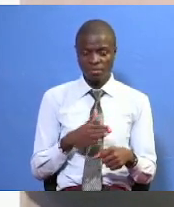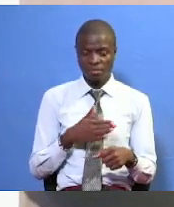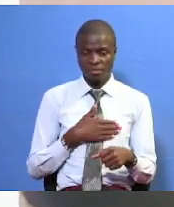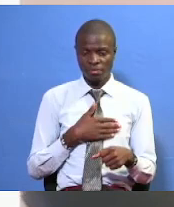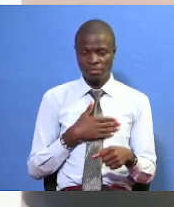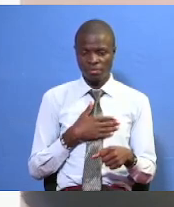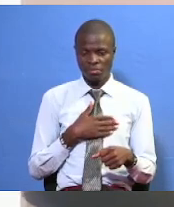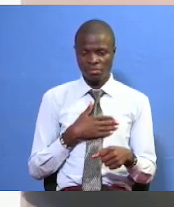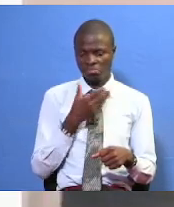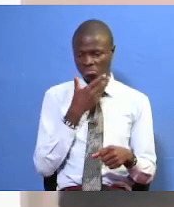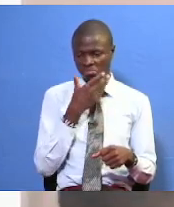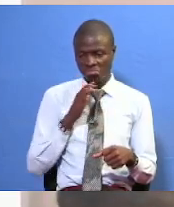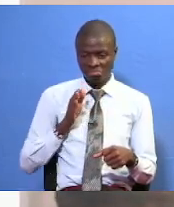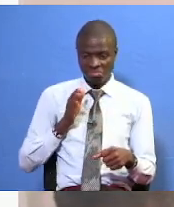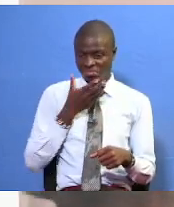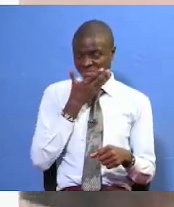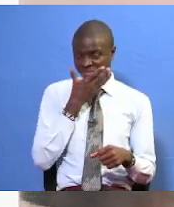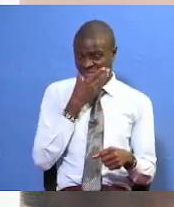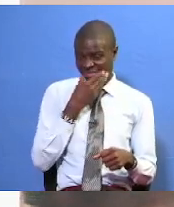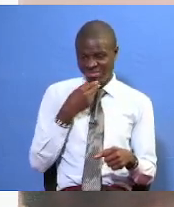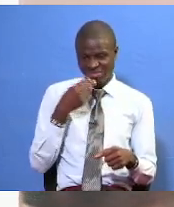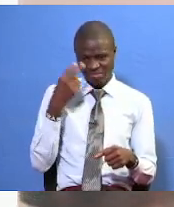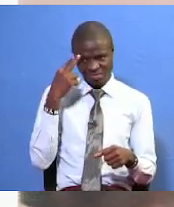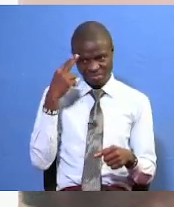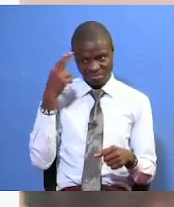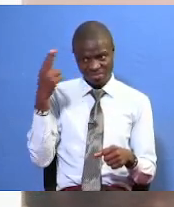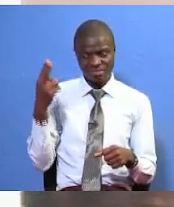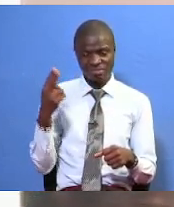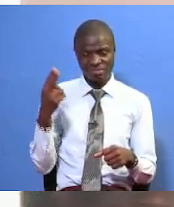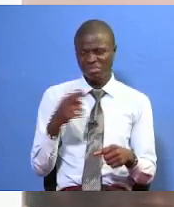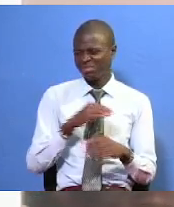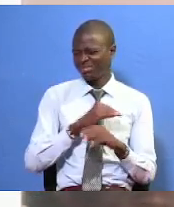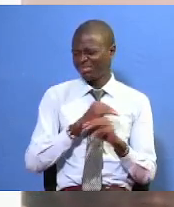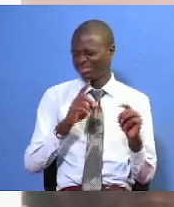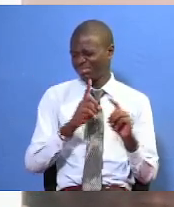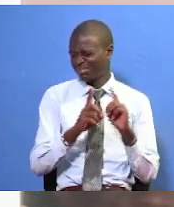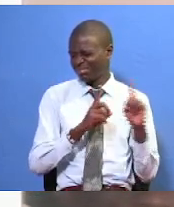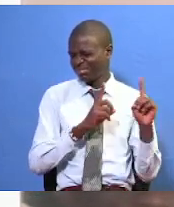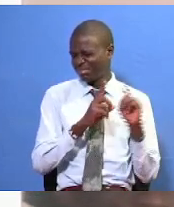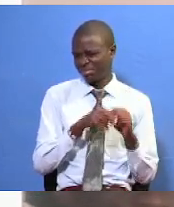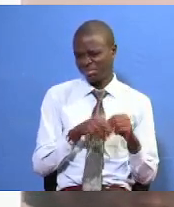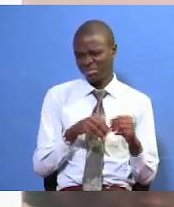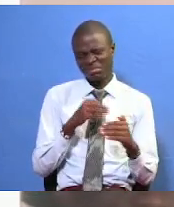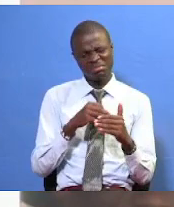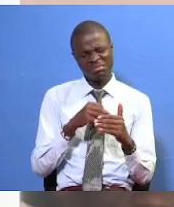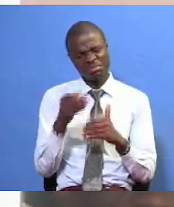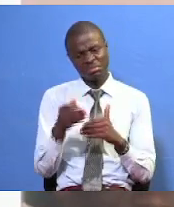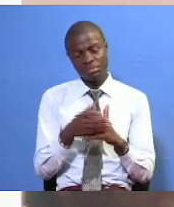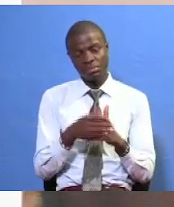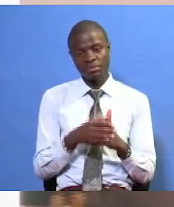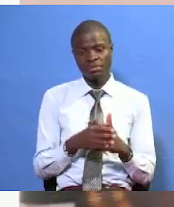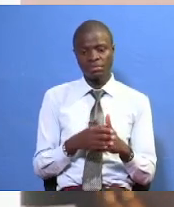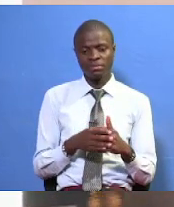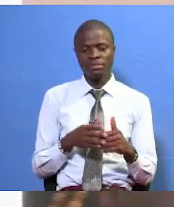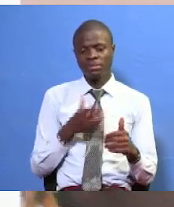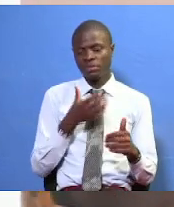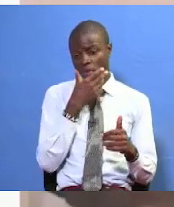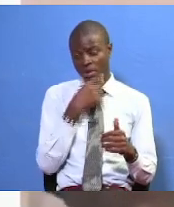different. He wanted me to excel academically. In fact, he wanted me to be a